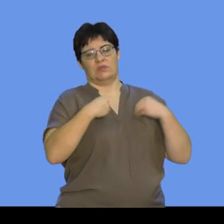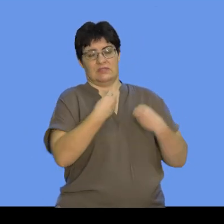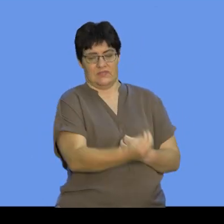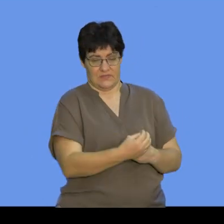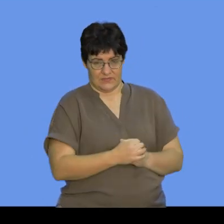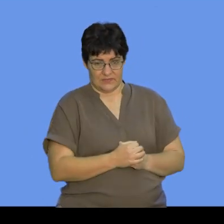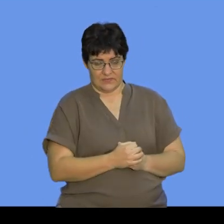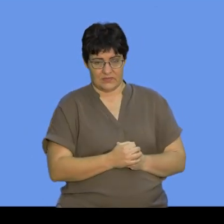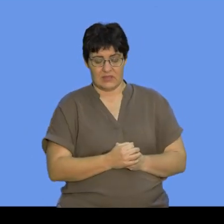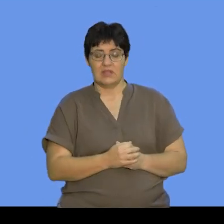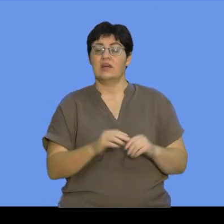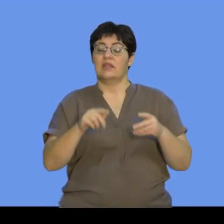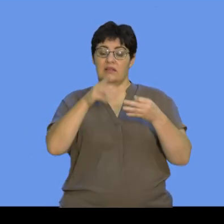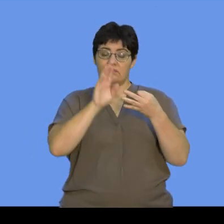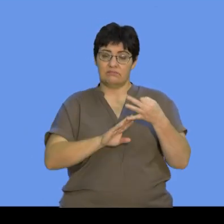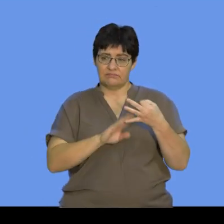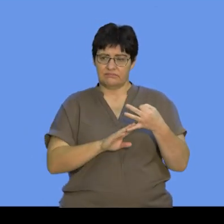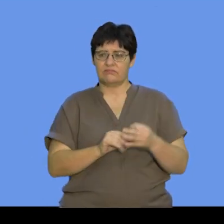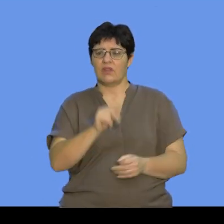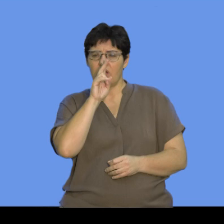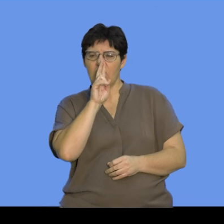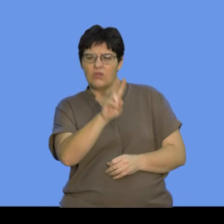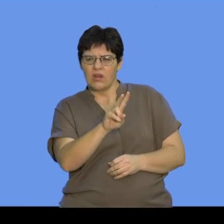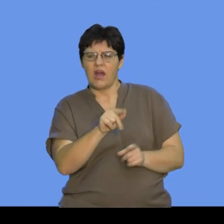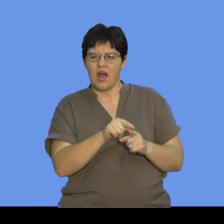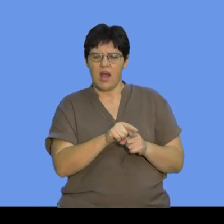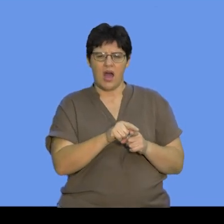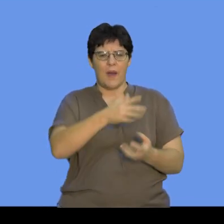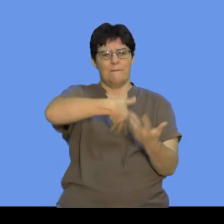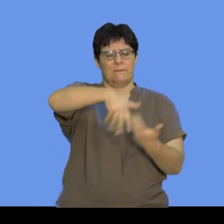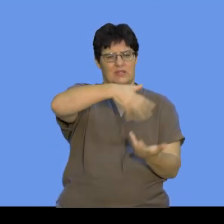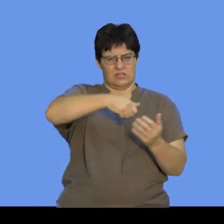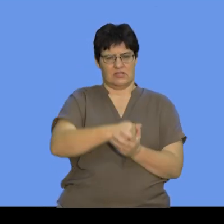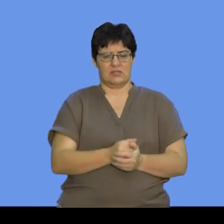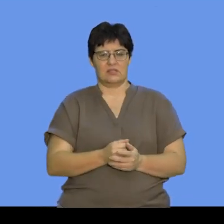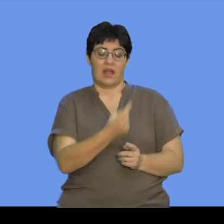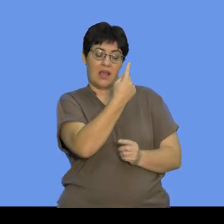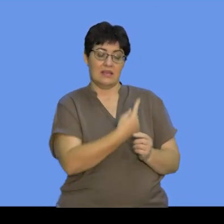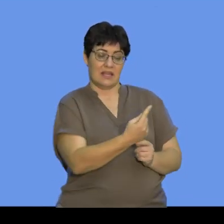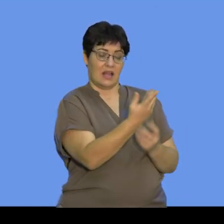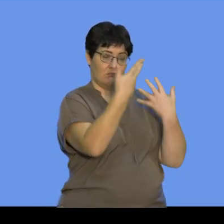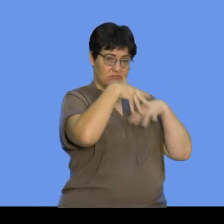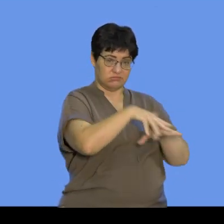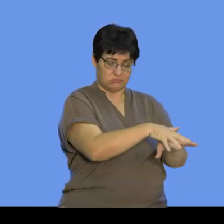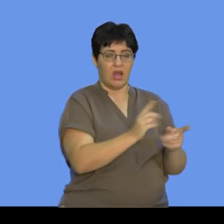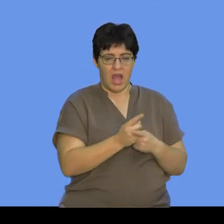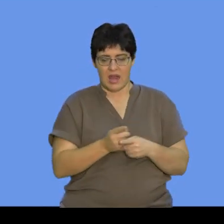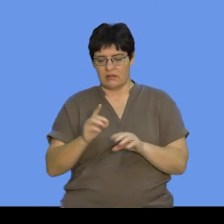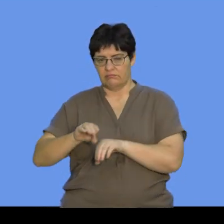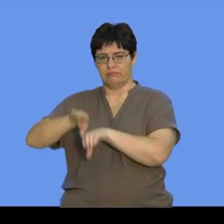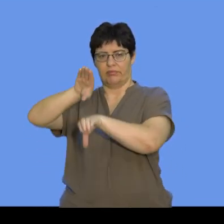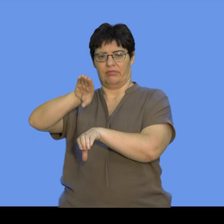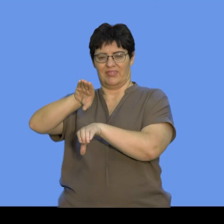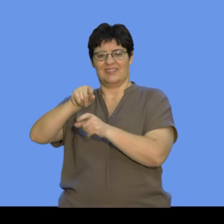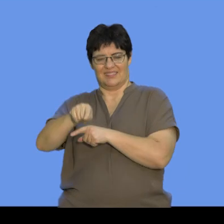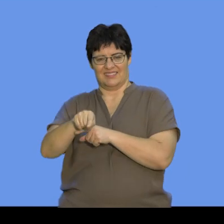look at the various types of mixtures, which is the homogeneous as well as the heterogeneous, and how these